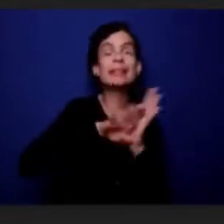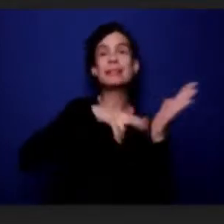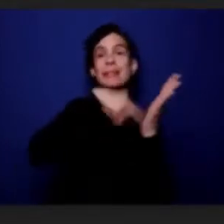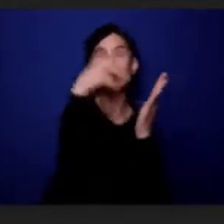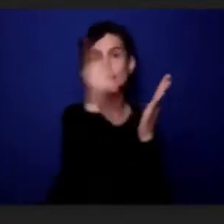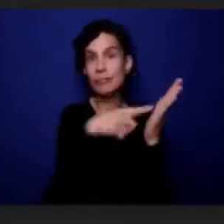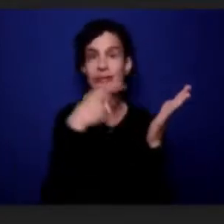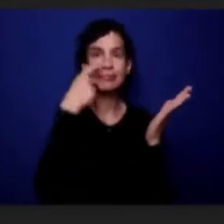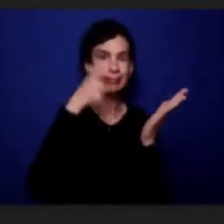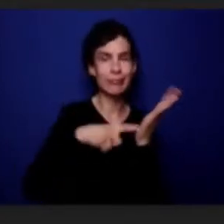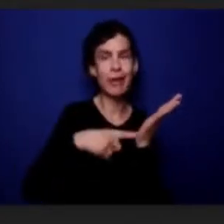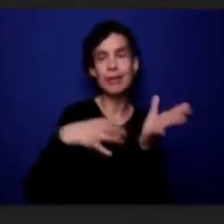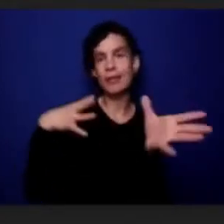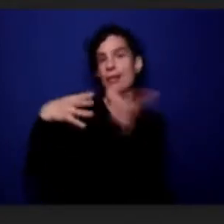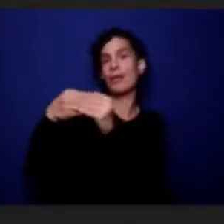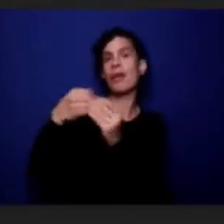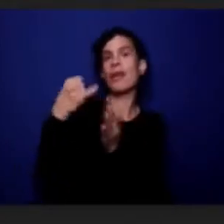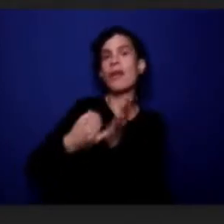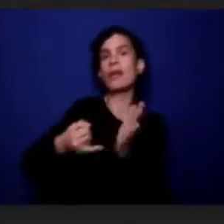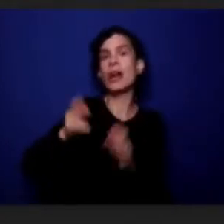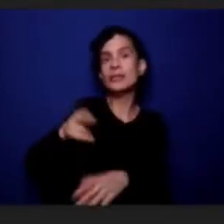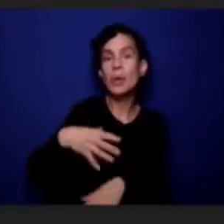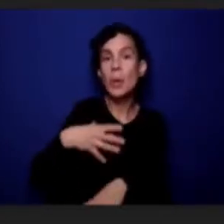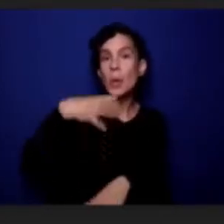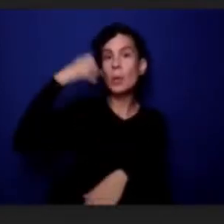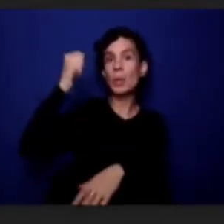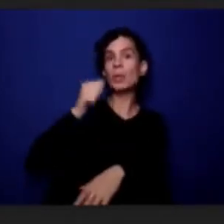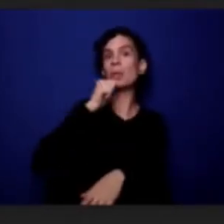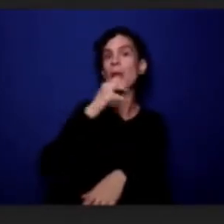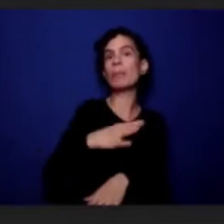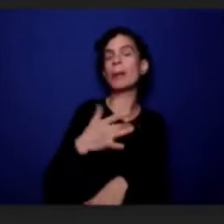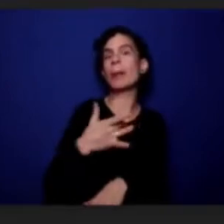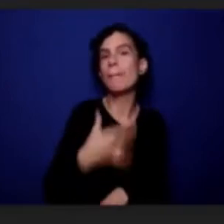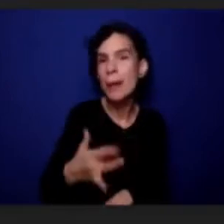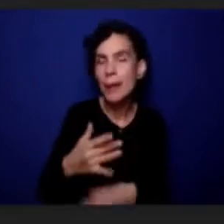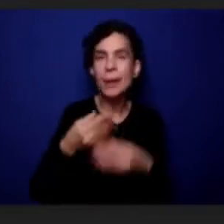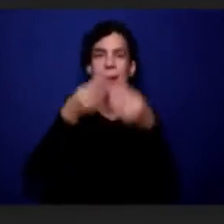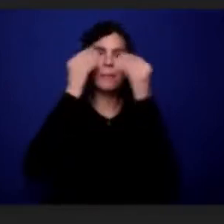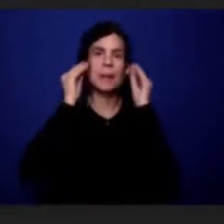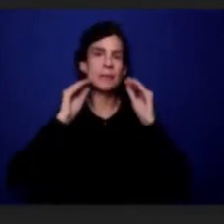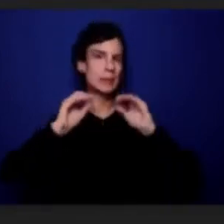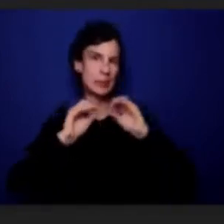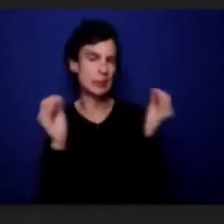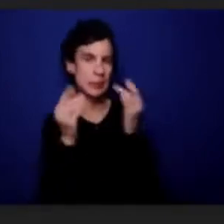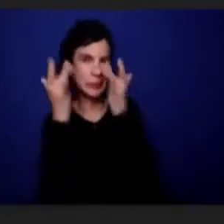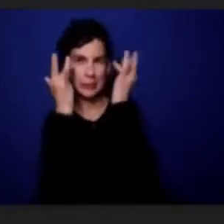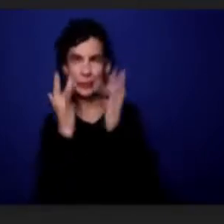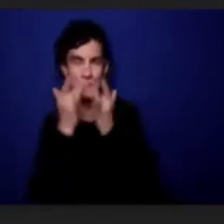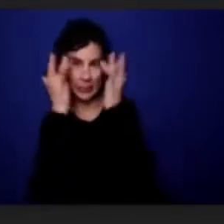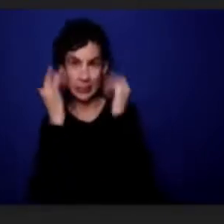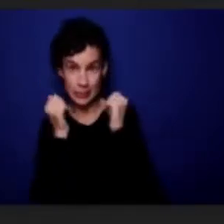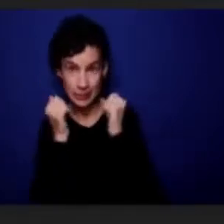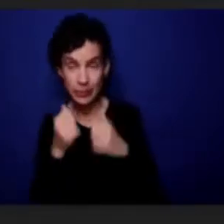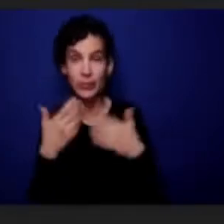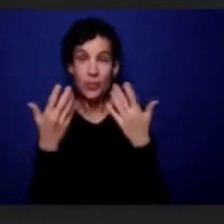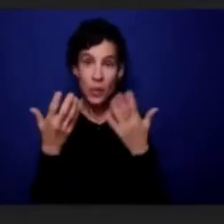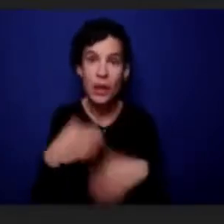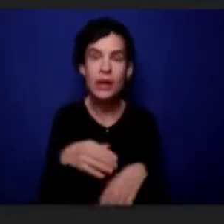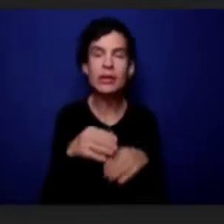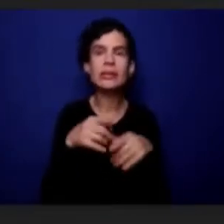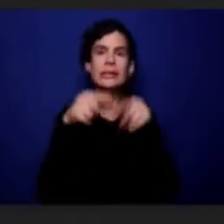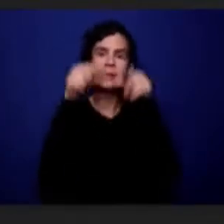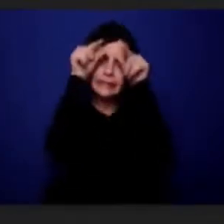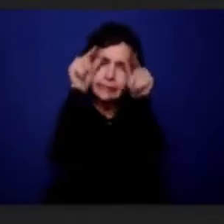like women's aging and how that's depicted, because I tend to find, at least through the portraits I've looked at in art history, just generally throughout the